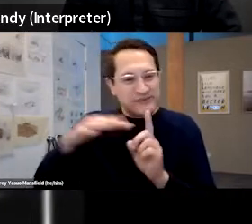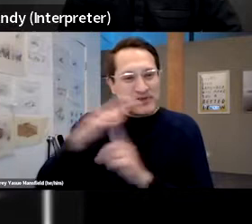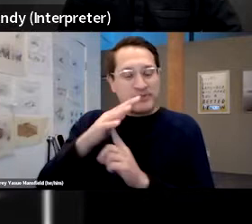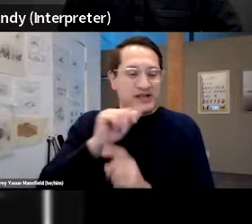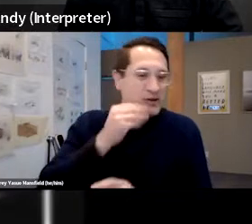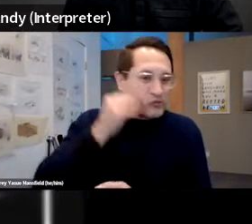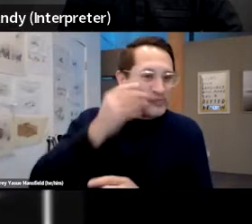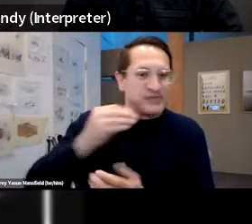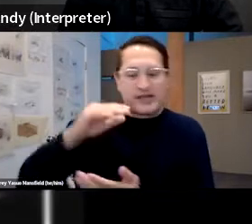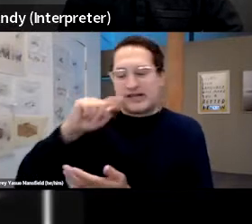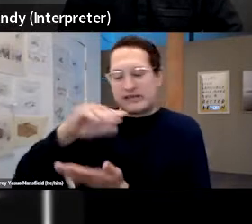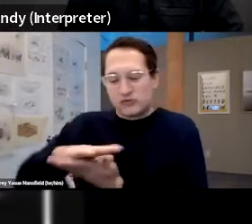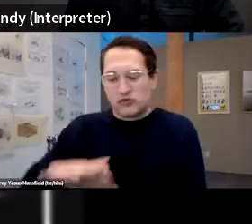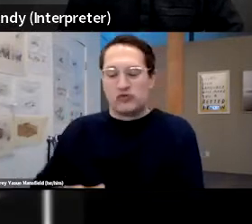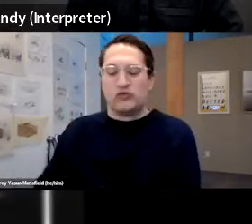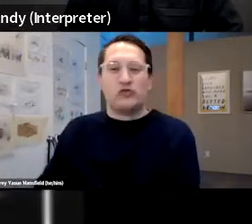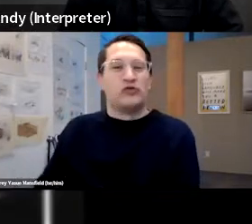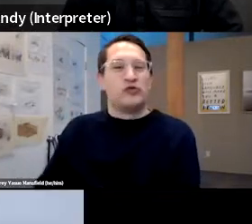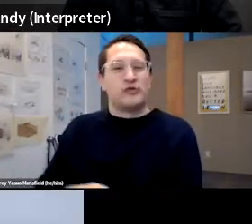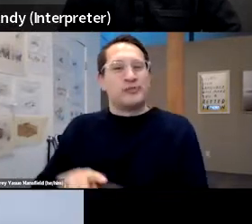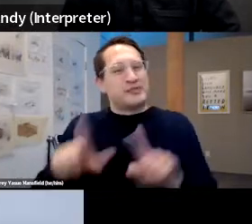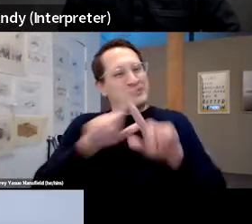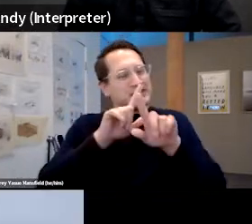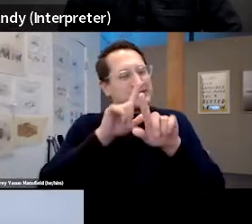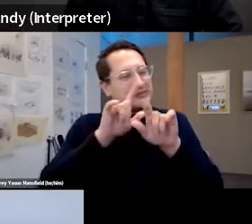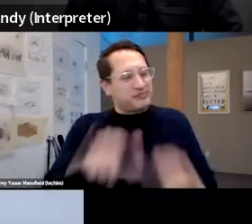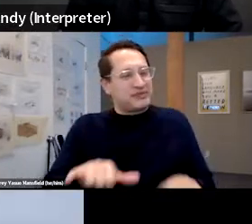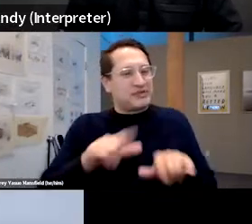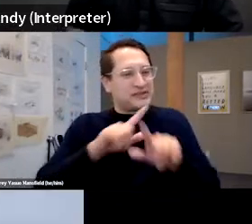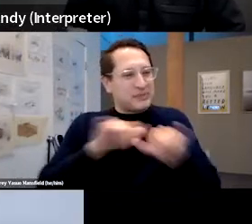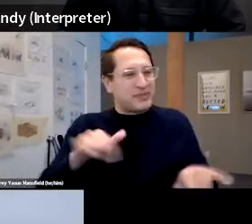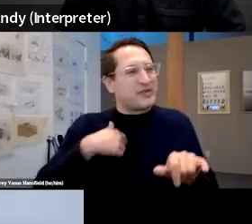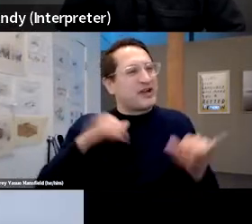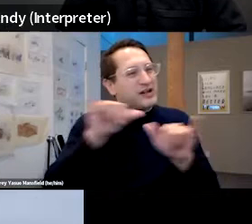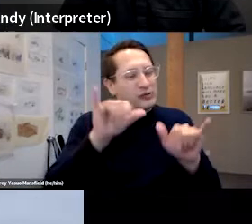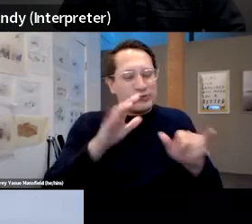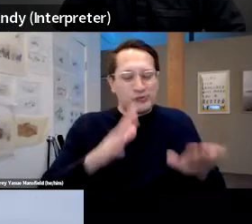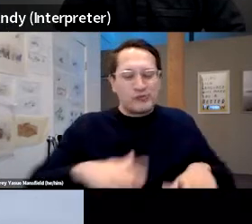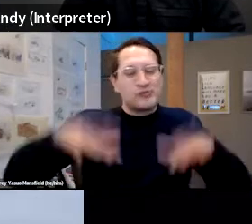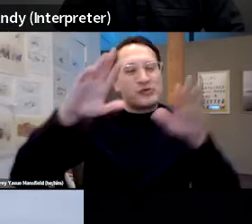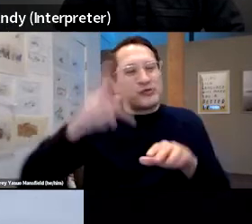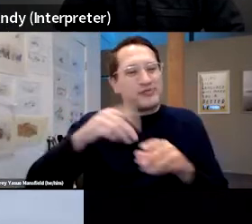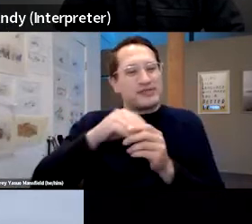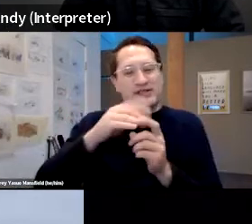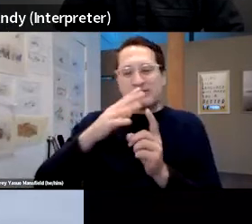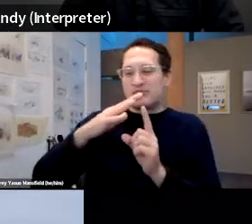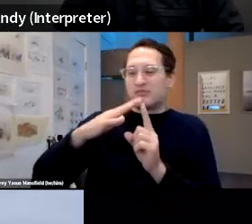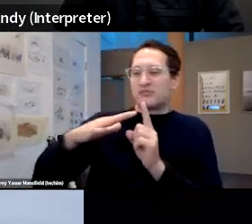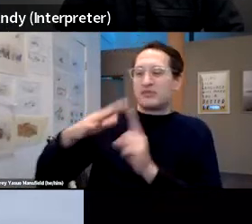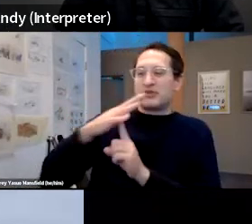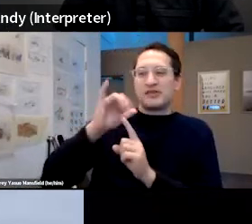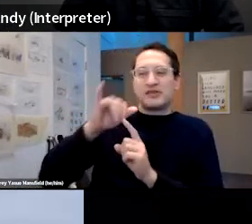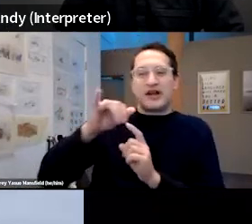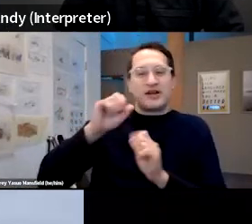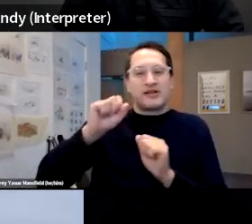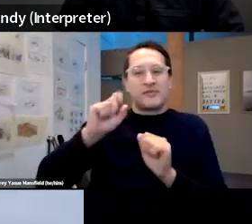a language-rich environment at home and at school. At the same time, I also was raised